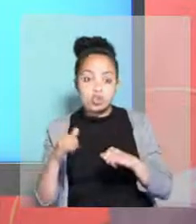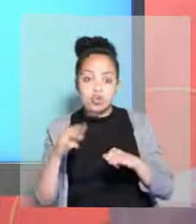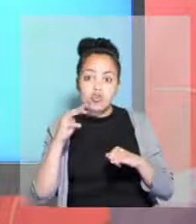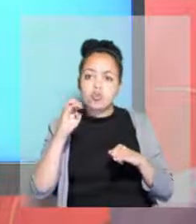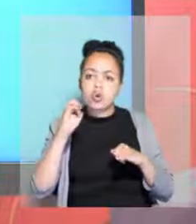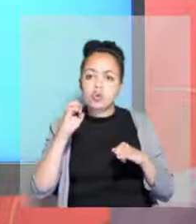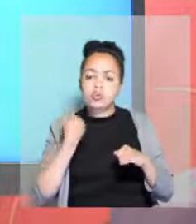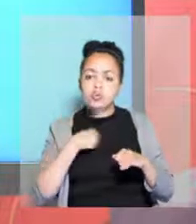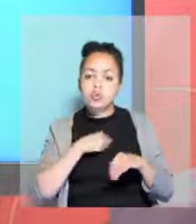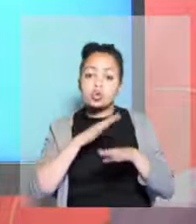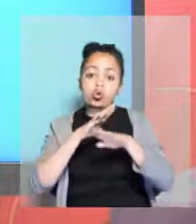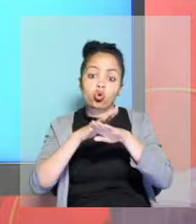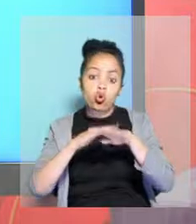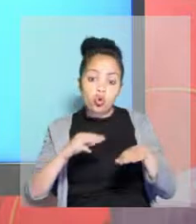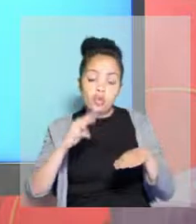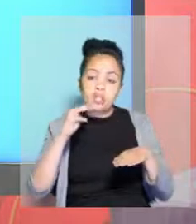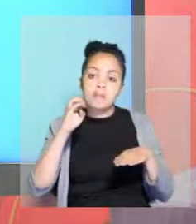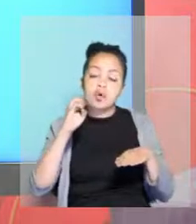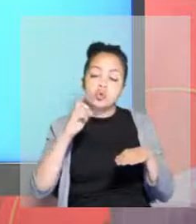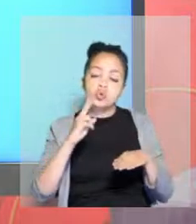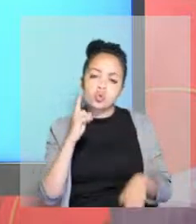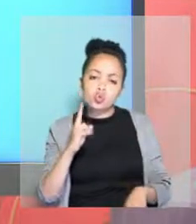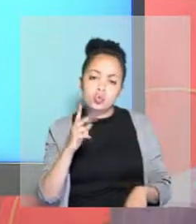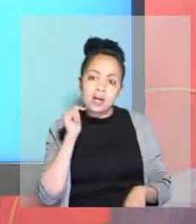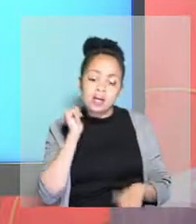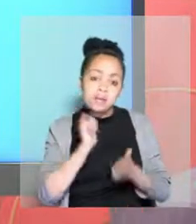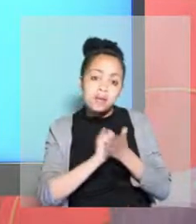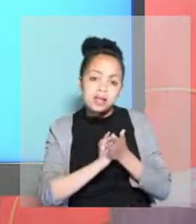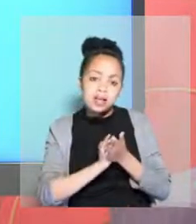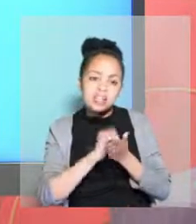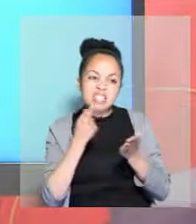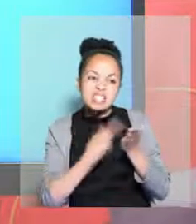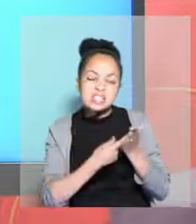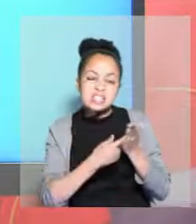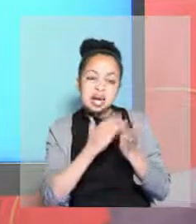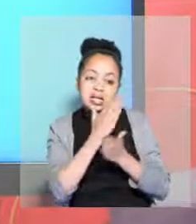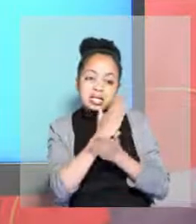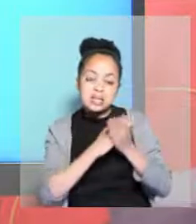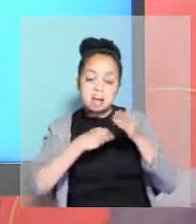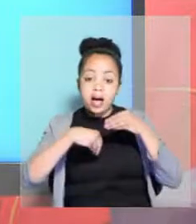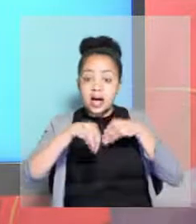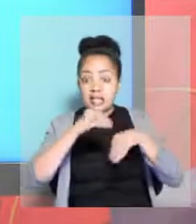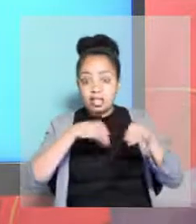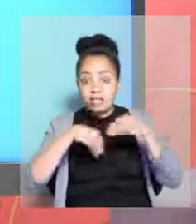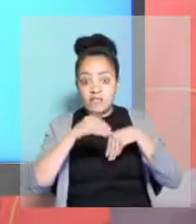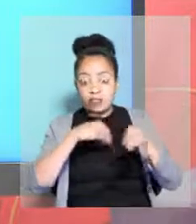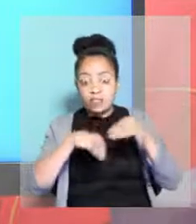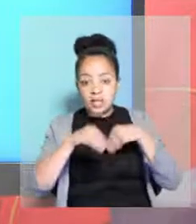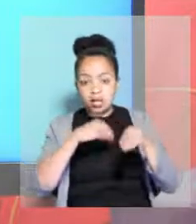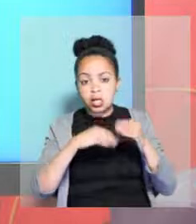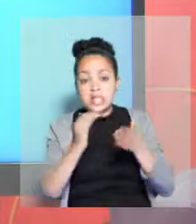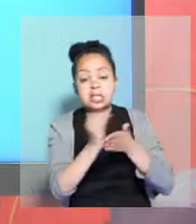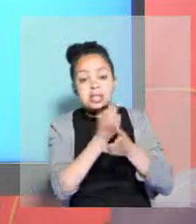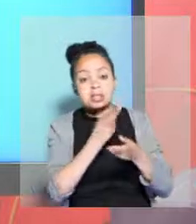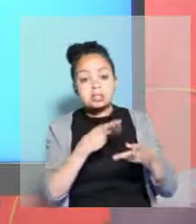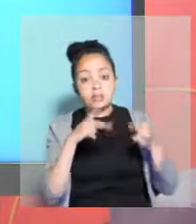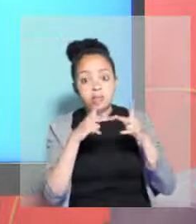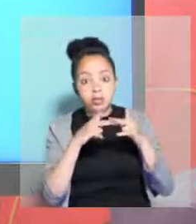called meiosis II. By that, these are some activities that are logically takes